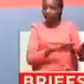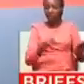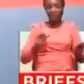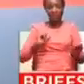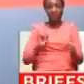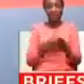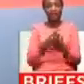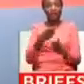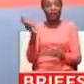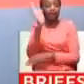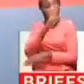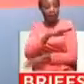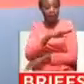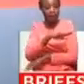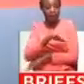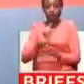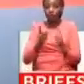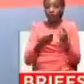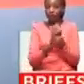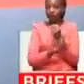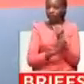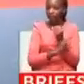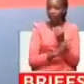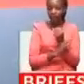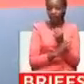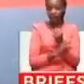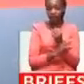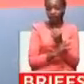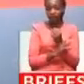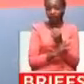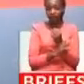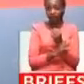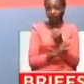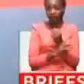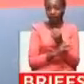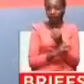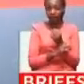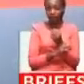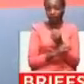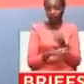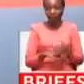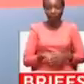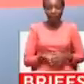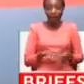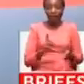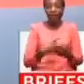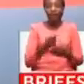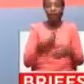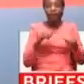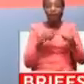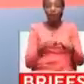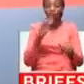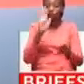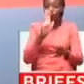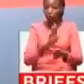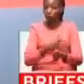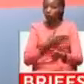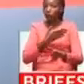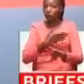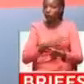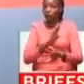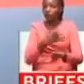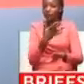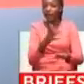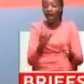I moved back to Atlanta. So, you know, needless to say, I continued with the music industry, and then